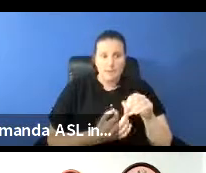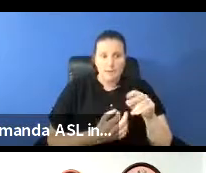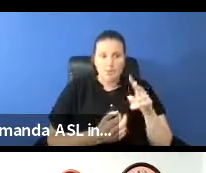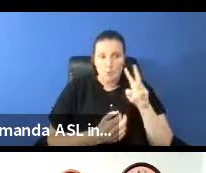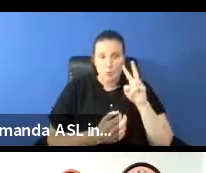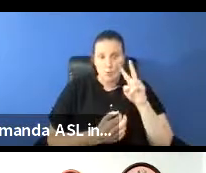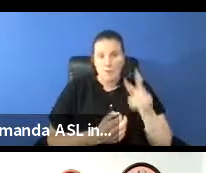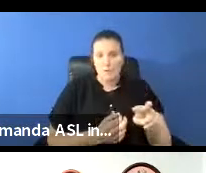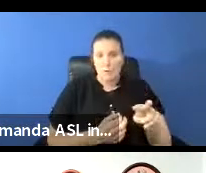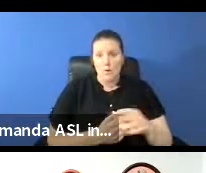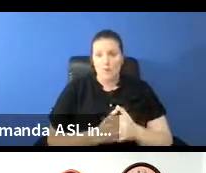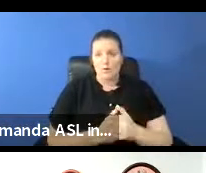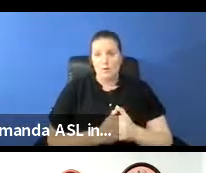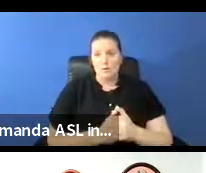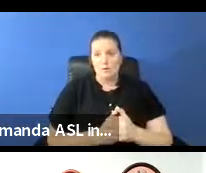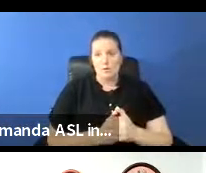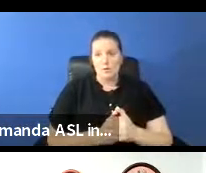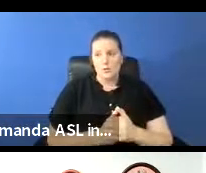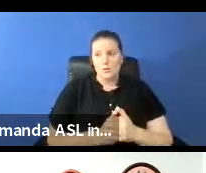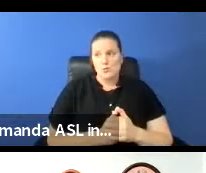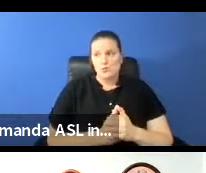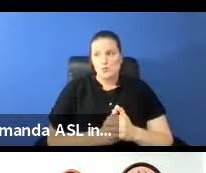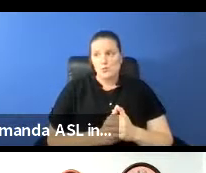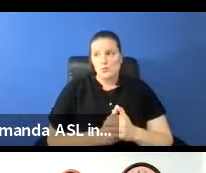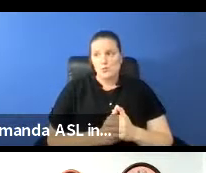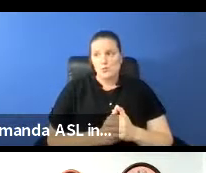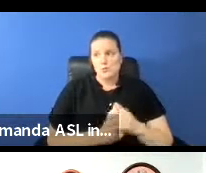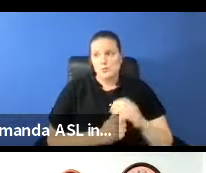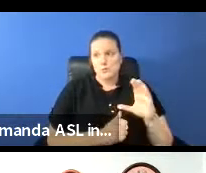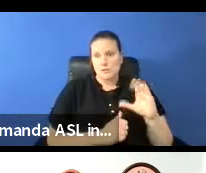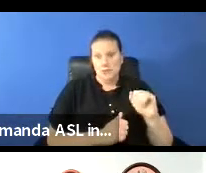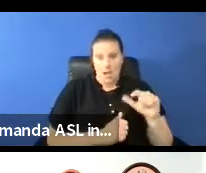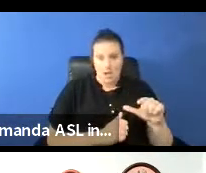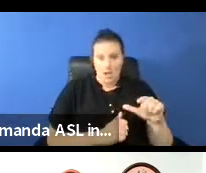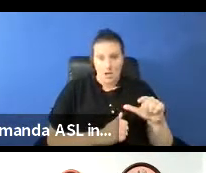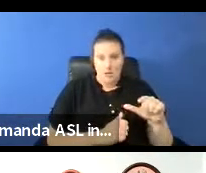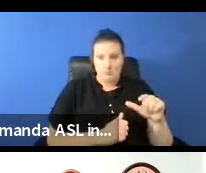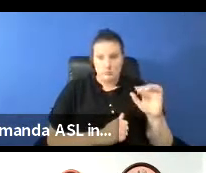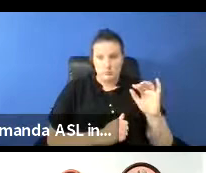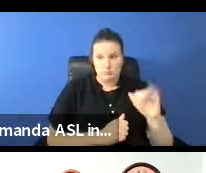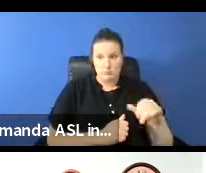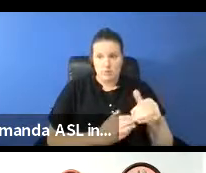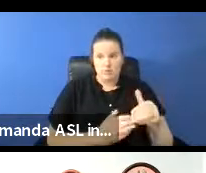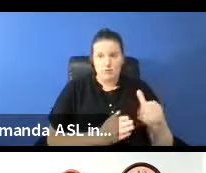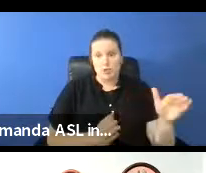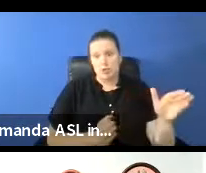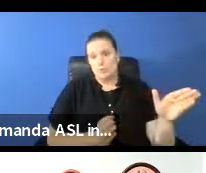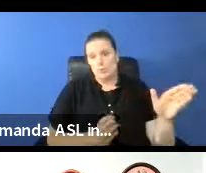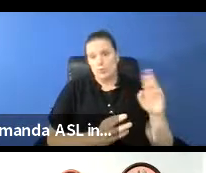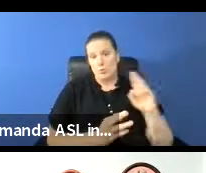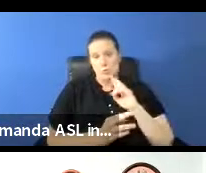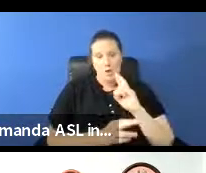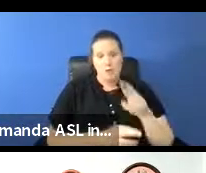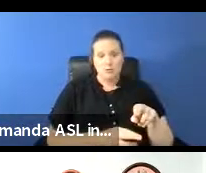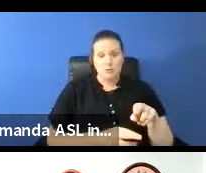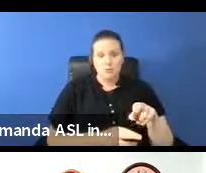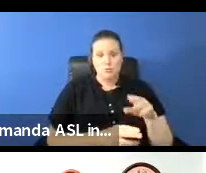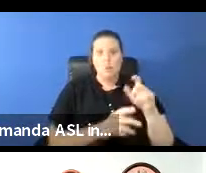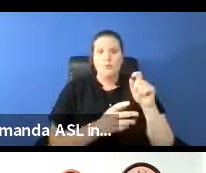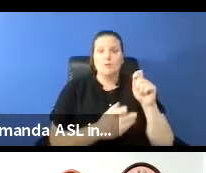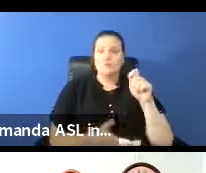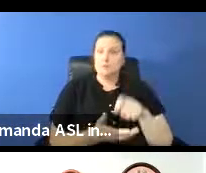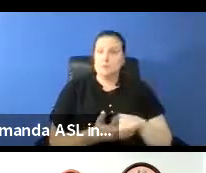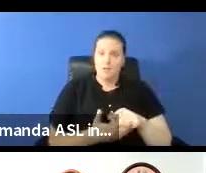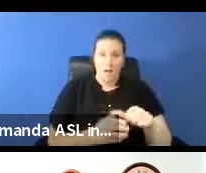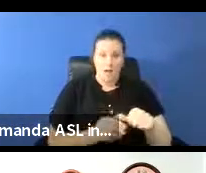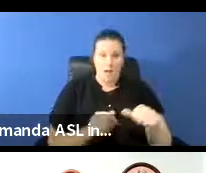for from CAG is just general reactions, or if there were specific areas